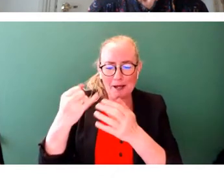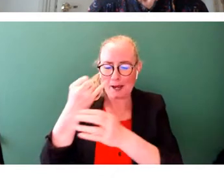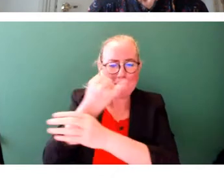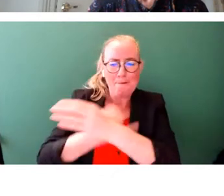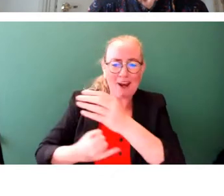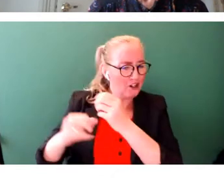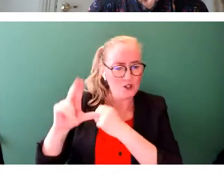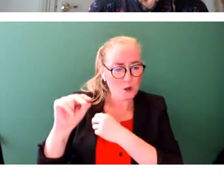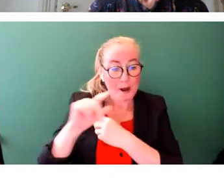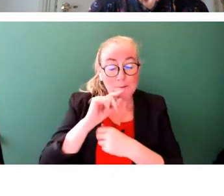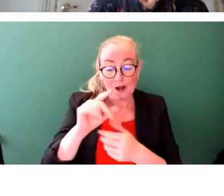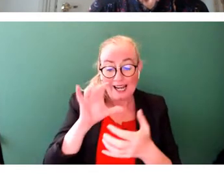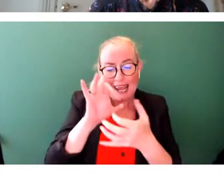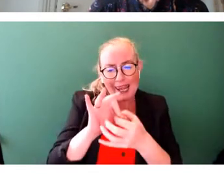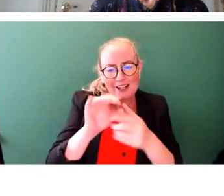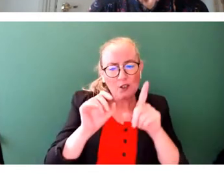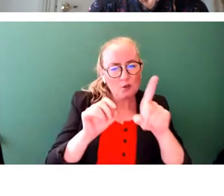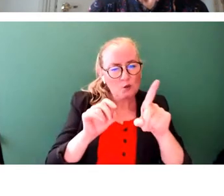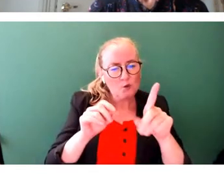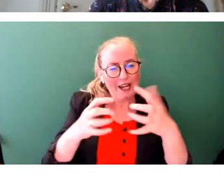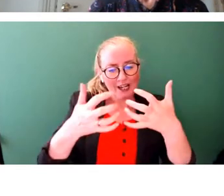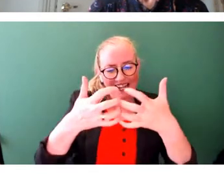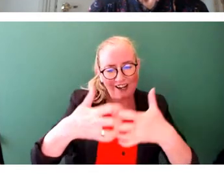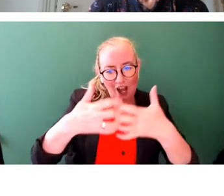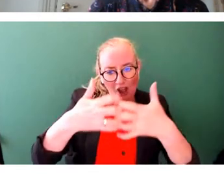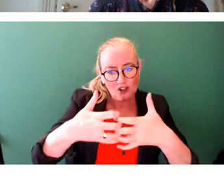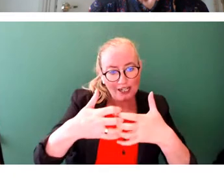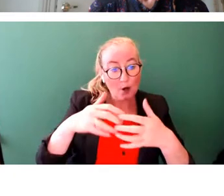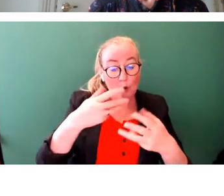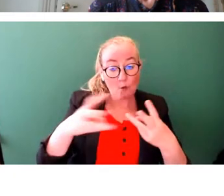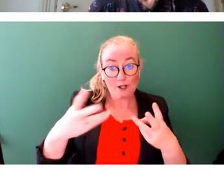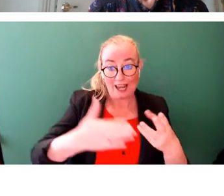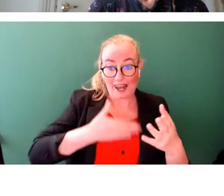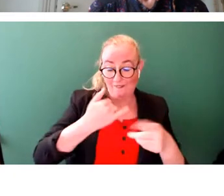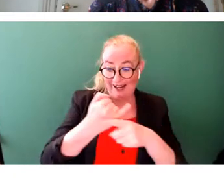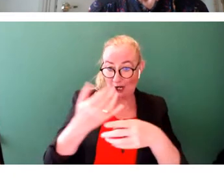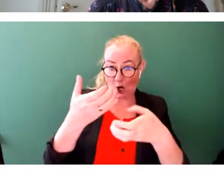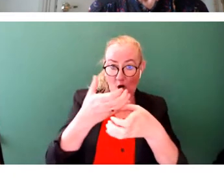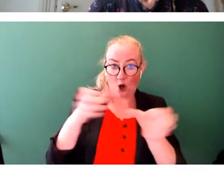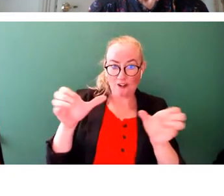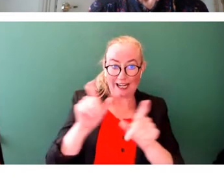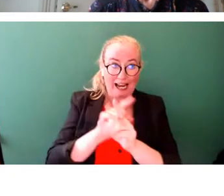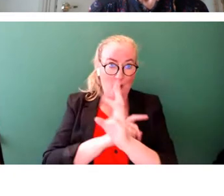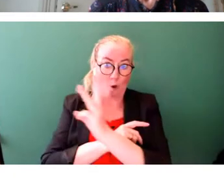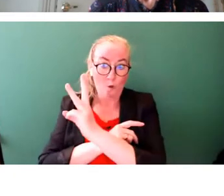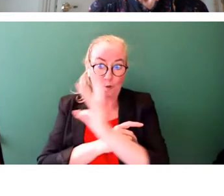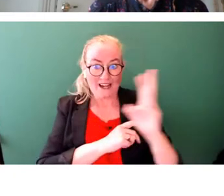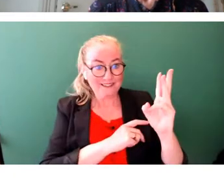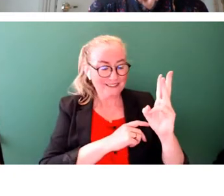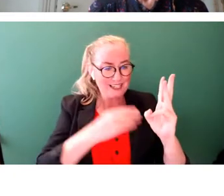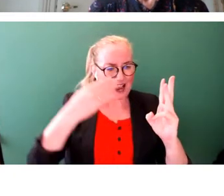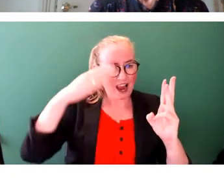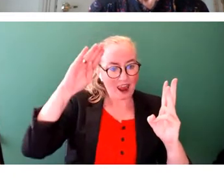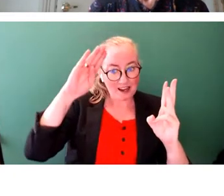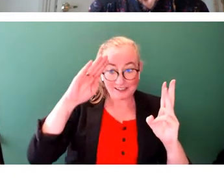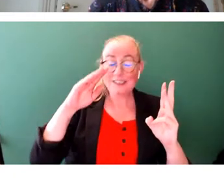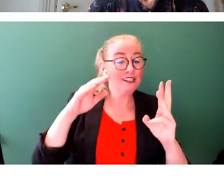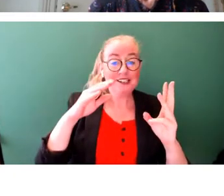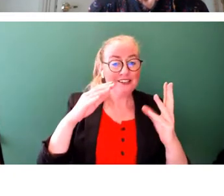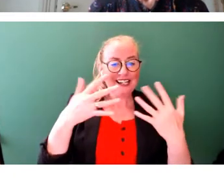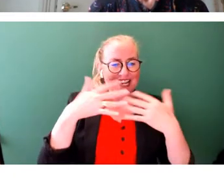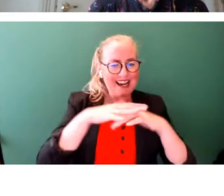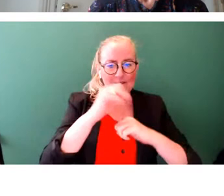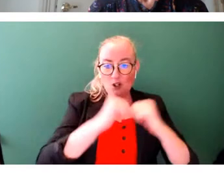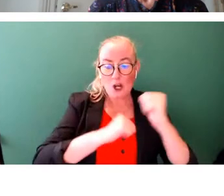with technology is just living in a very rural area here in the west of Ireland is infrastructure. So the